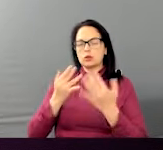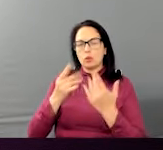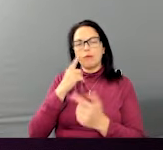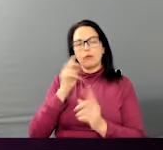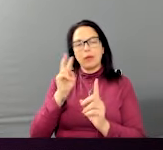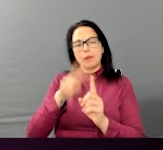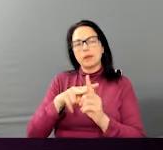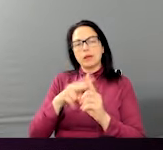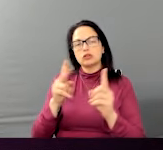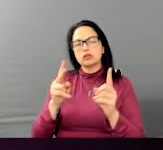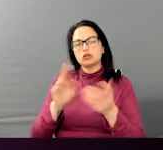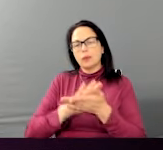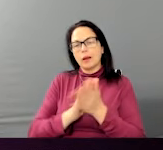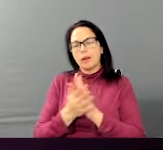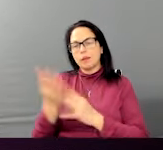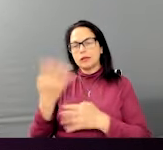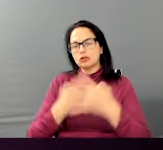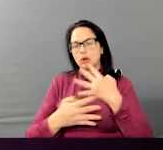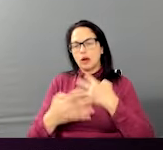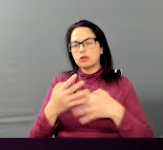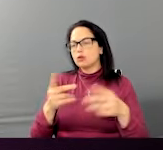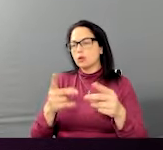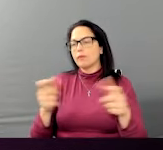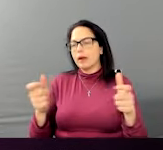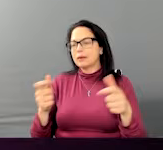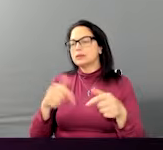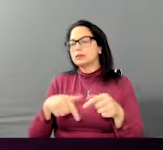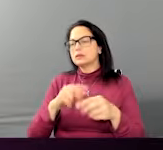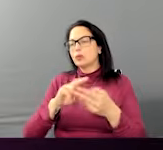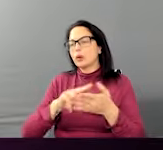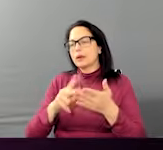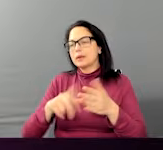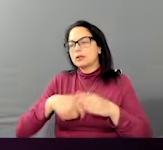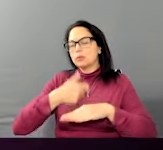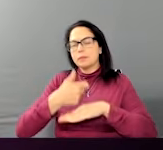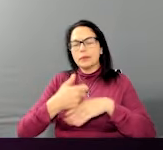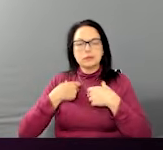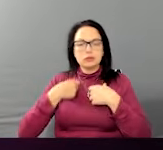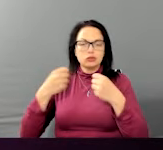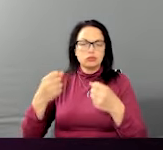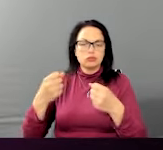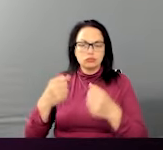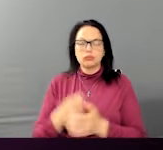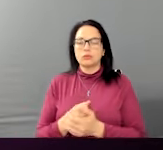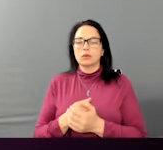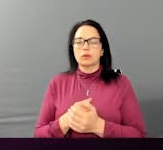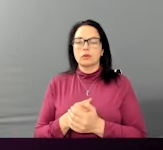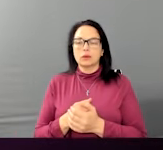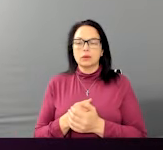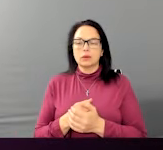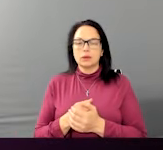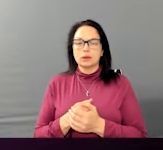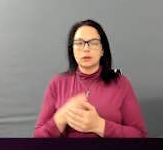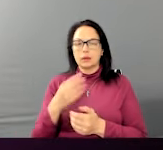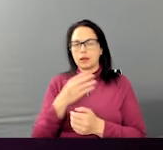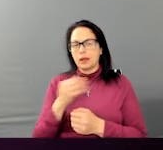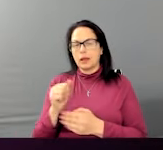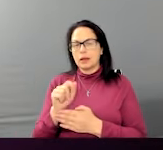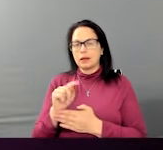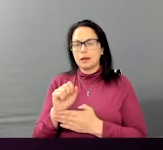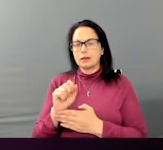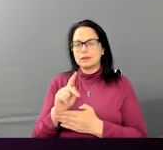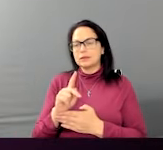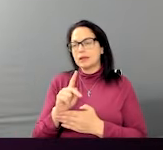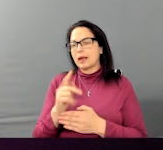is interactive. So it's super fast. This is what I mean by building solidly. And then it's built on top. The stack comes pre-configured with